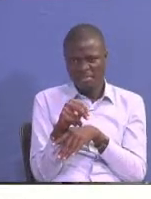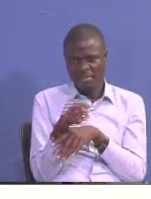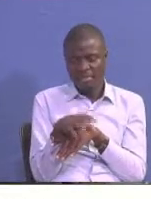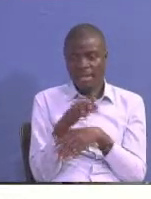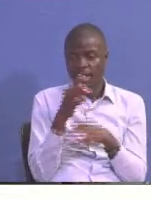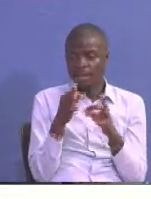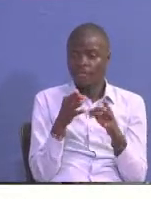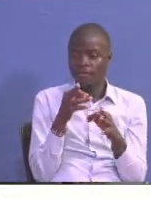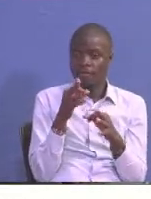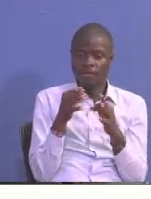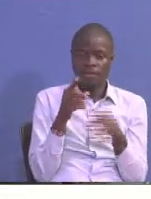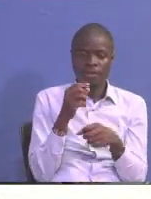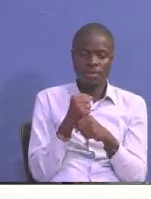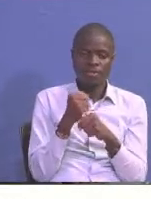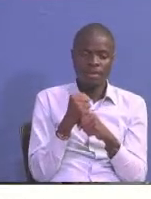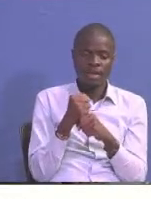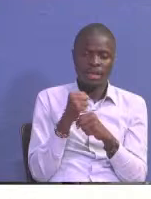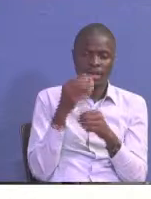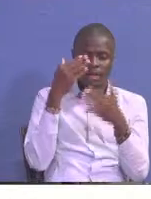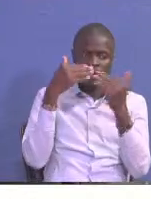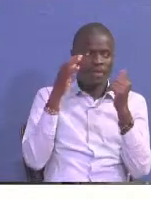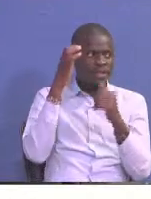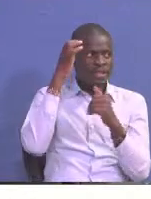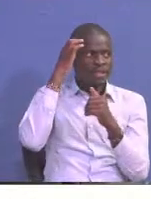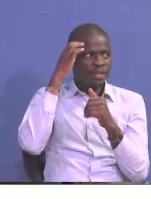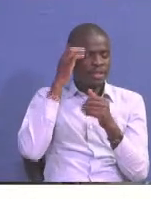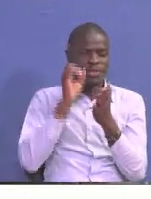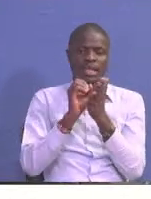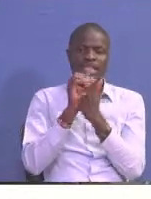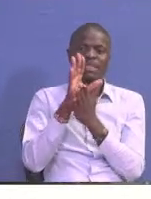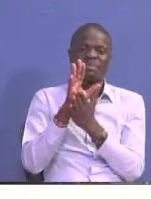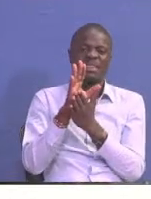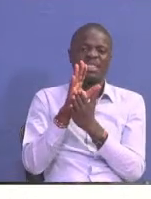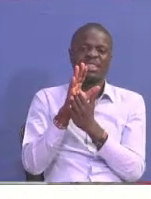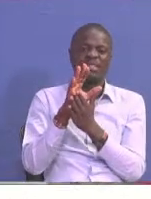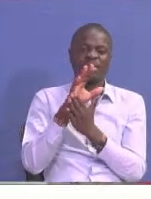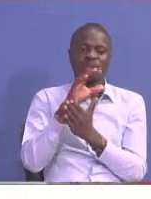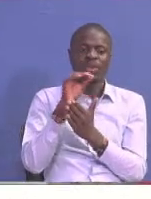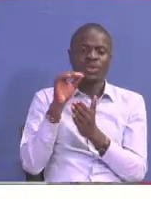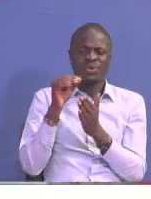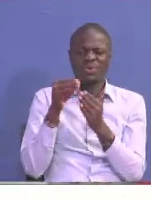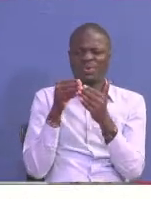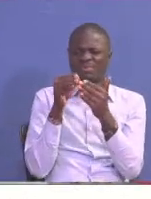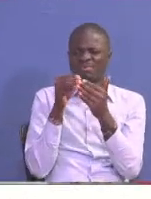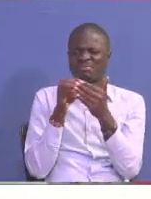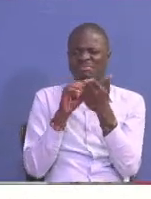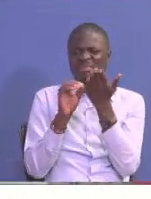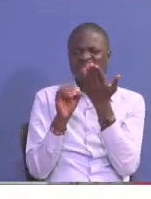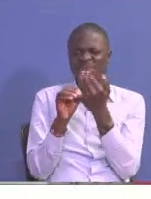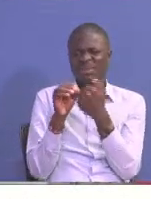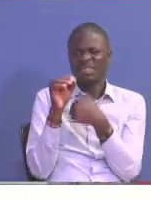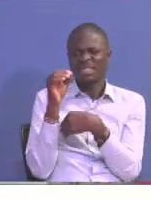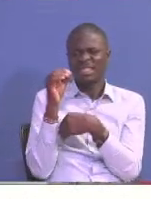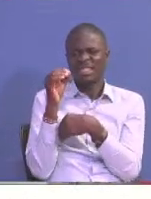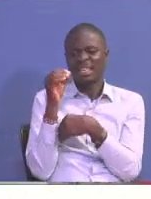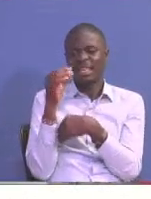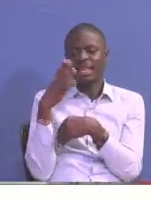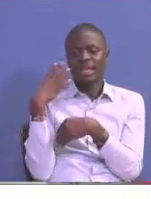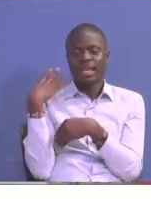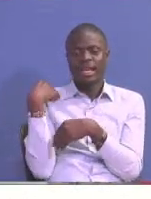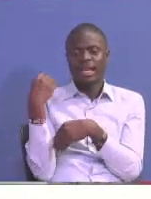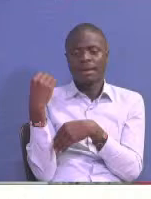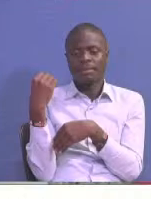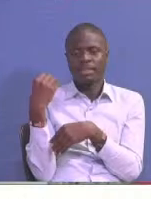If you make university education very expensive, then you limit the numbers, and once you limit